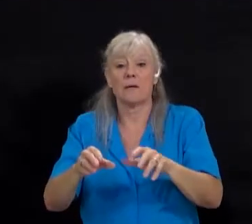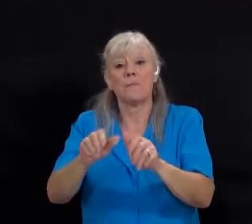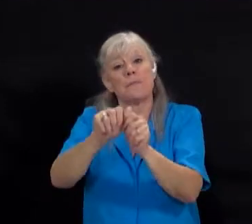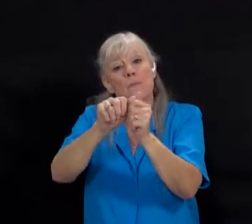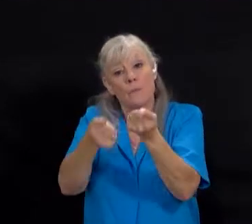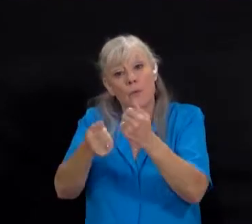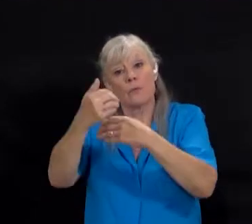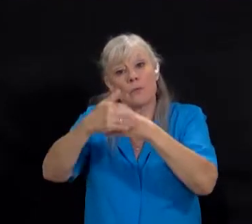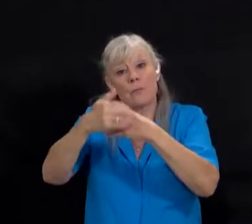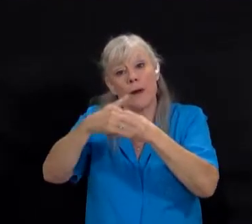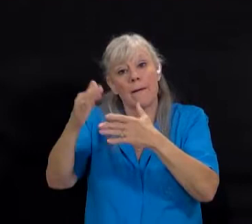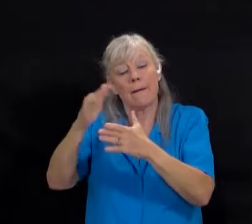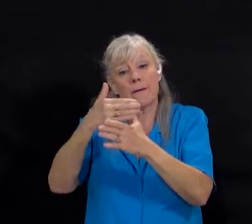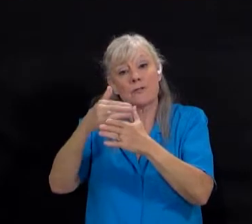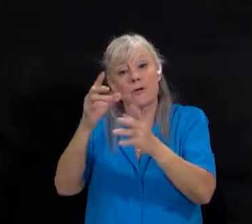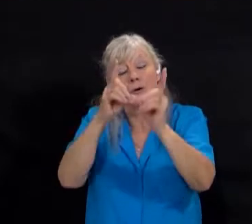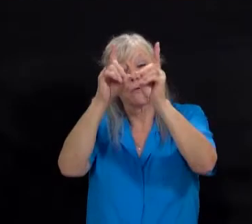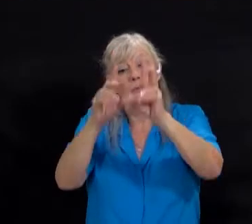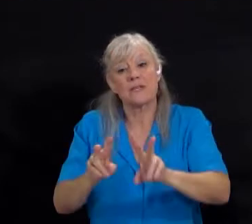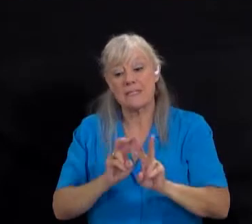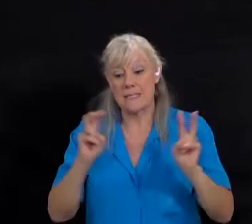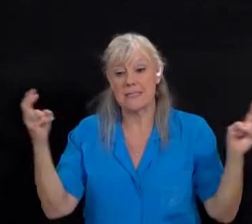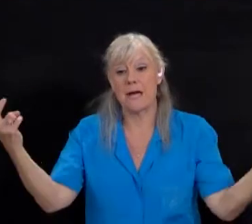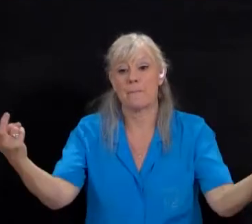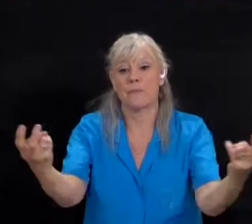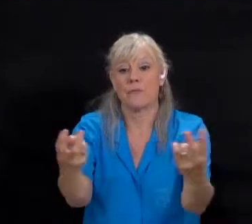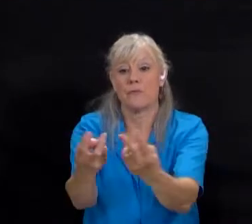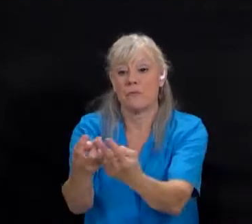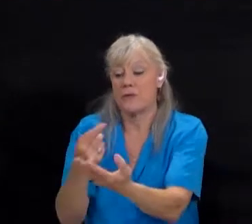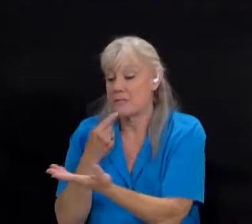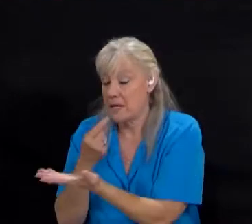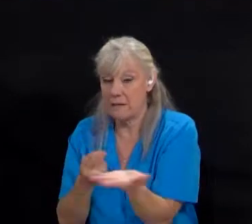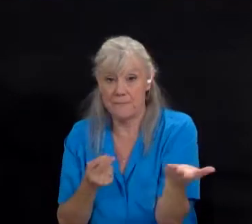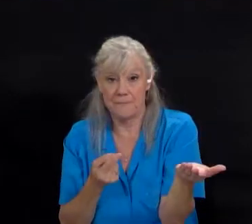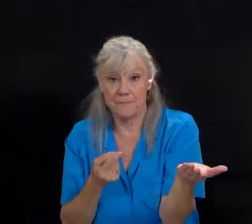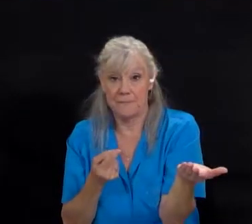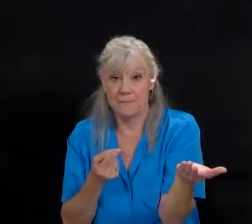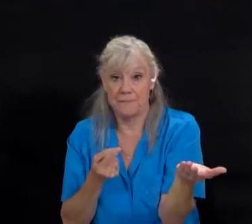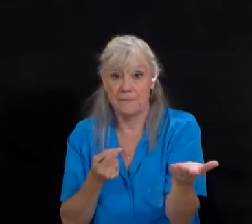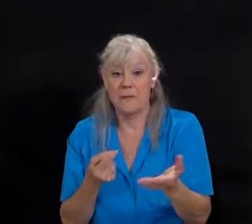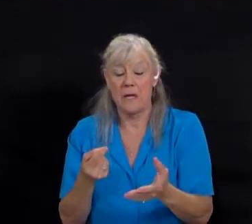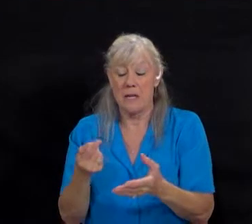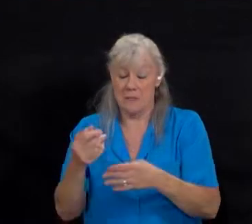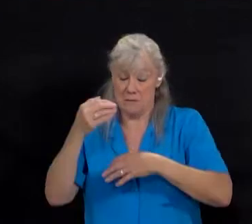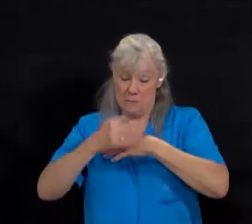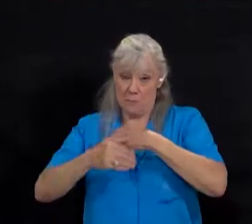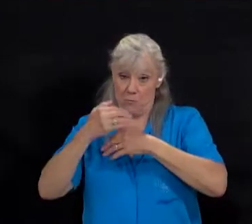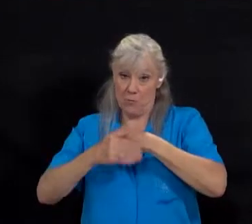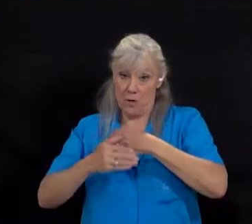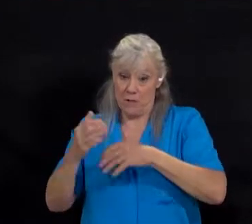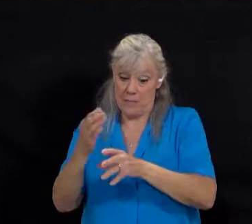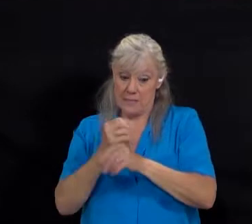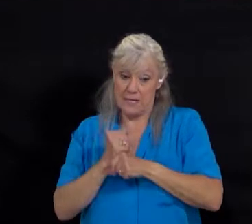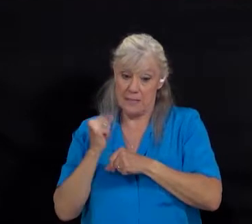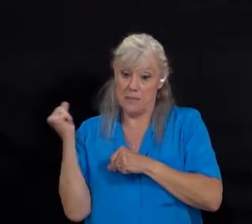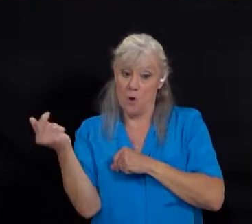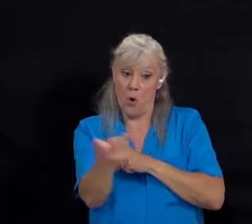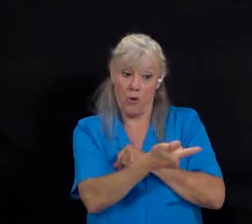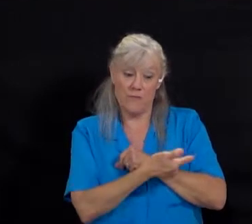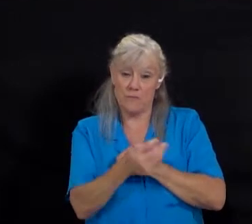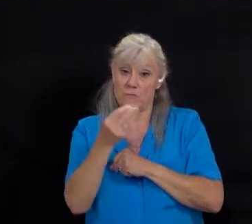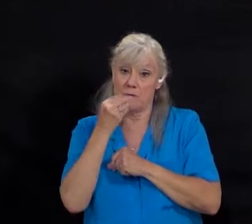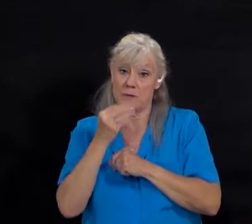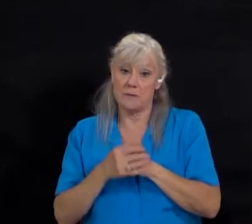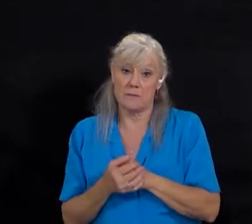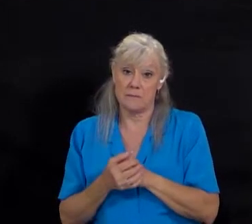broke the bread, and gave it to his disciples, saying, "Take this, all of you, and eat of